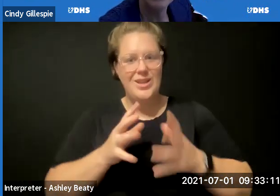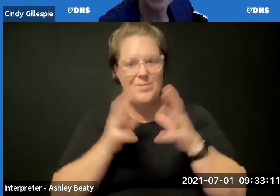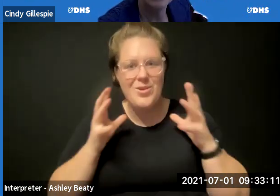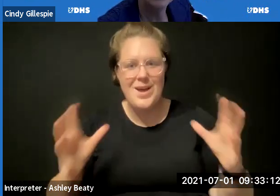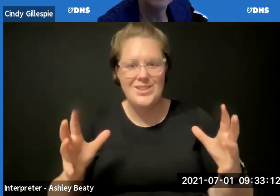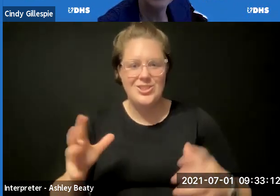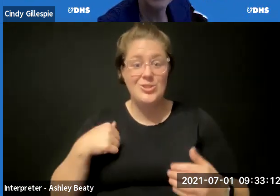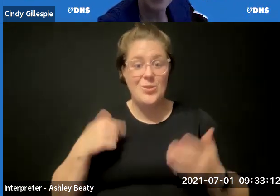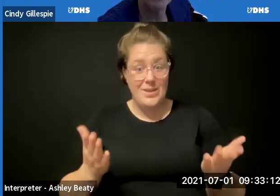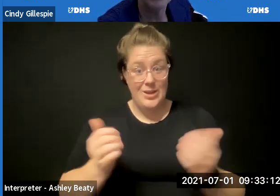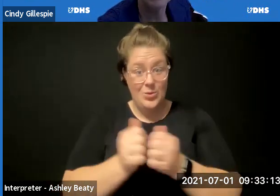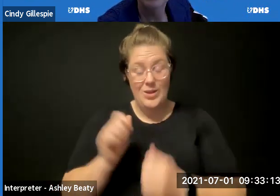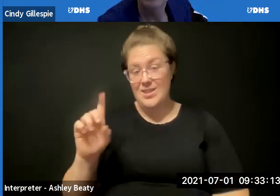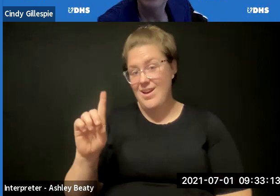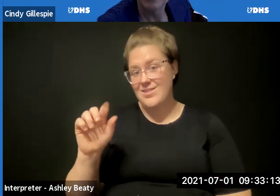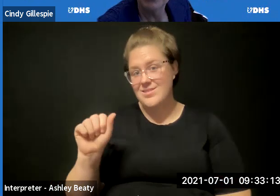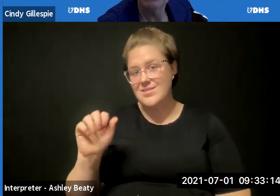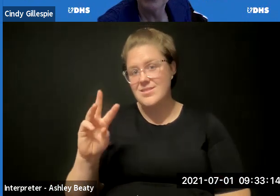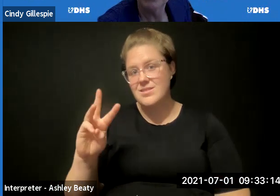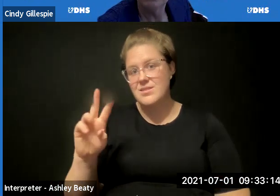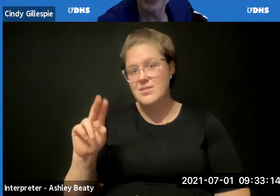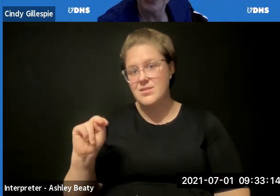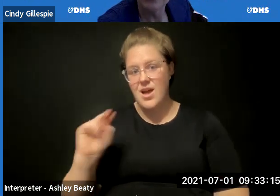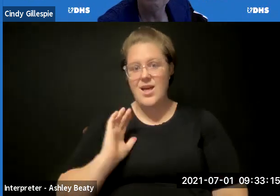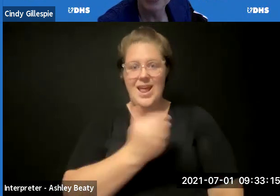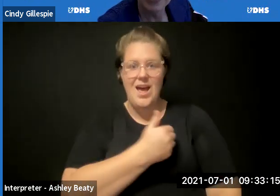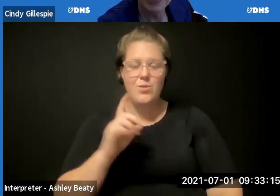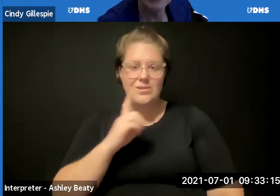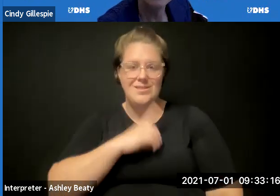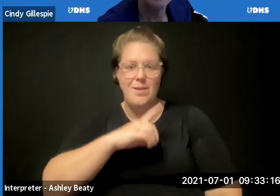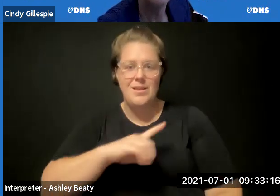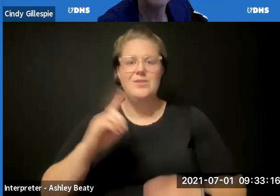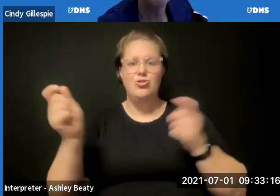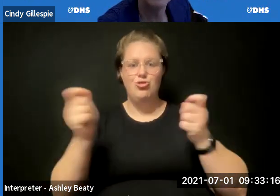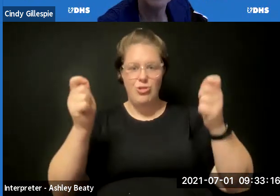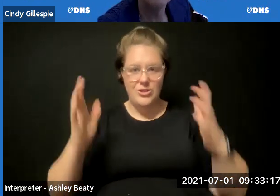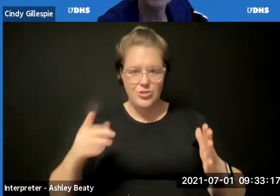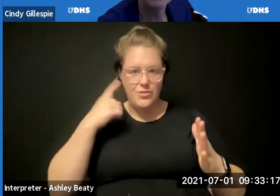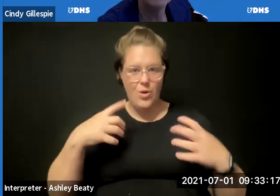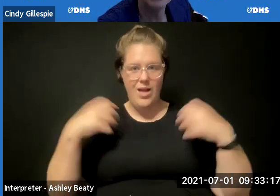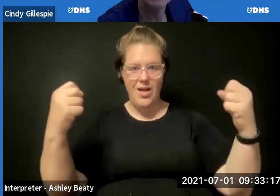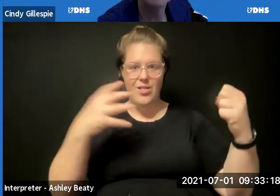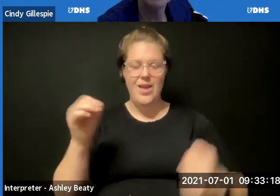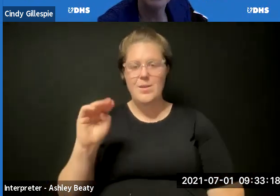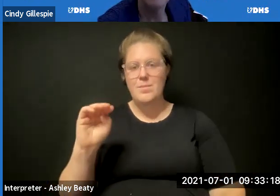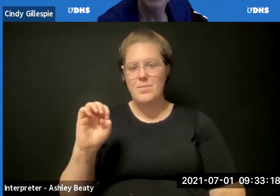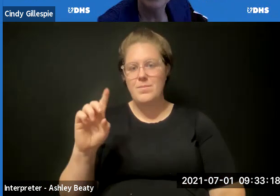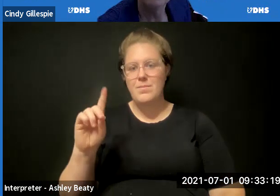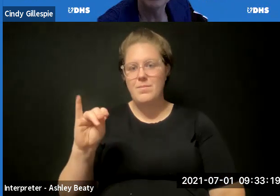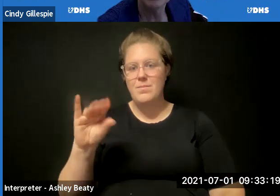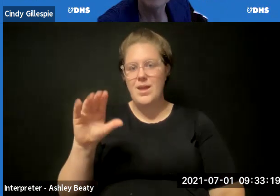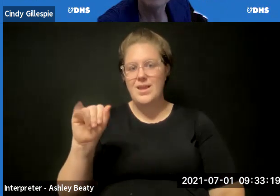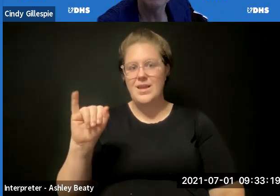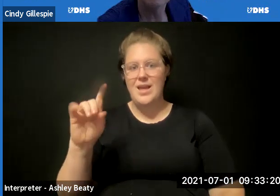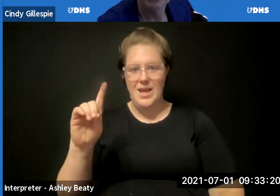Dawn Staley, who is our Deputy Director for Health and Medicaid, Jeff Williams, who is the Head